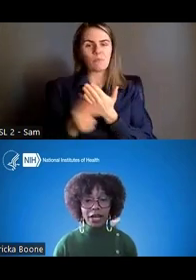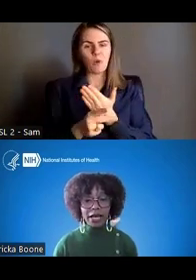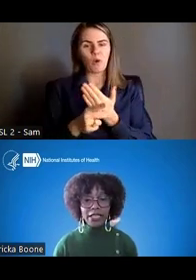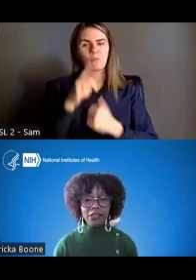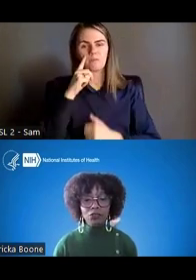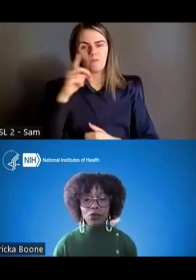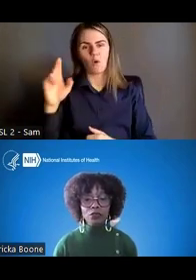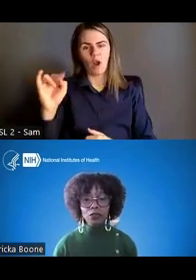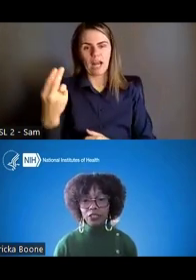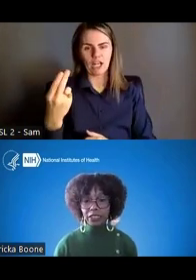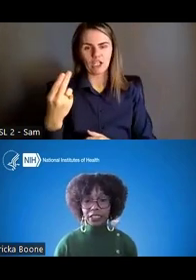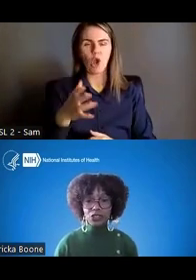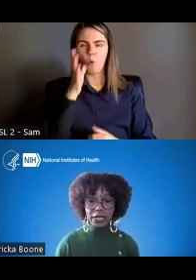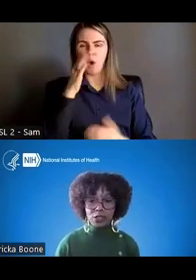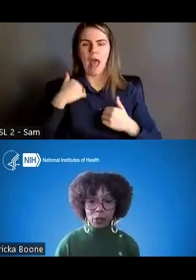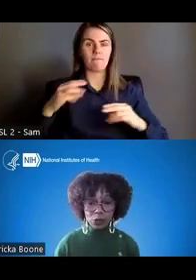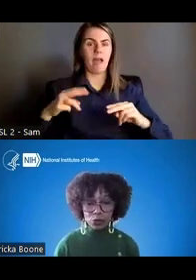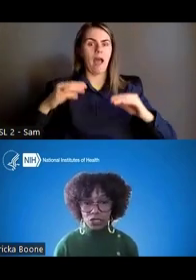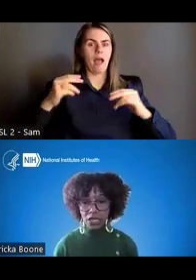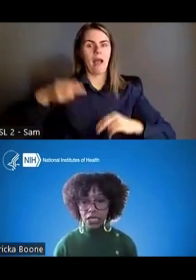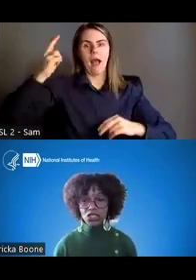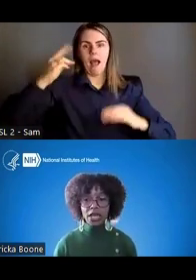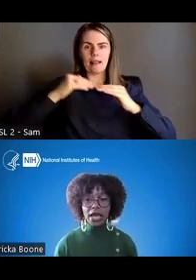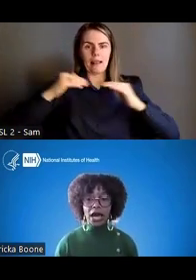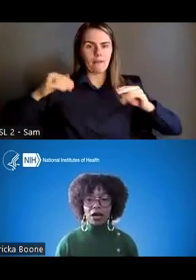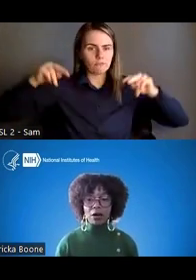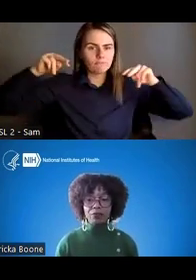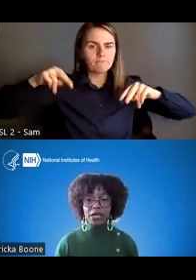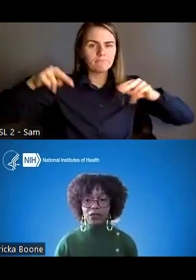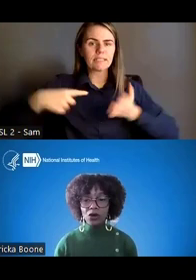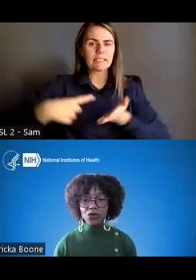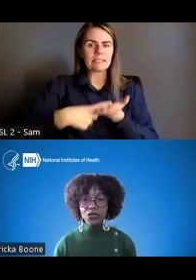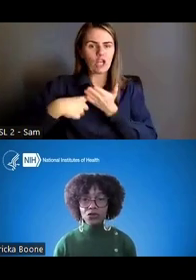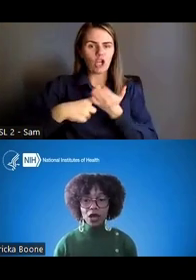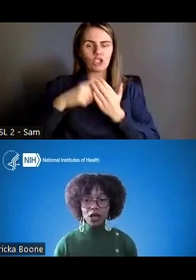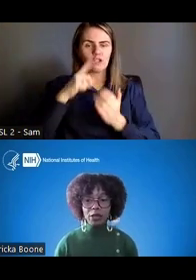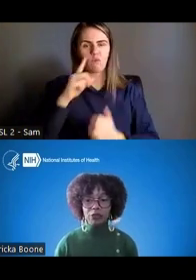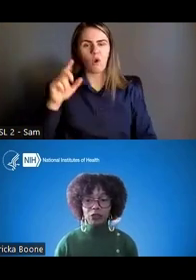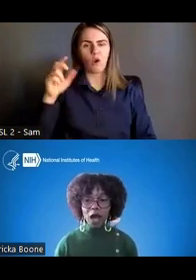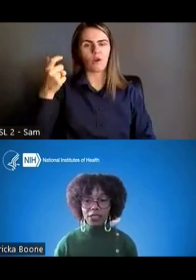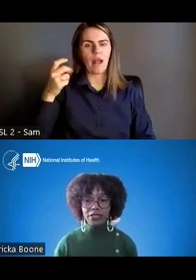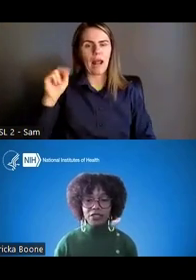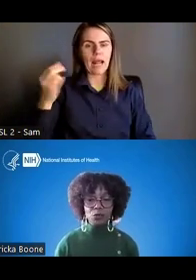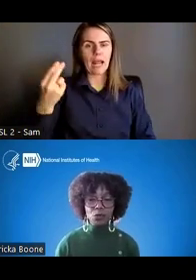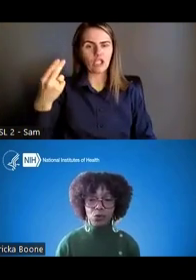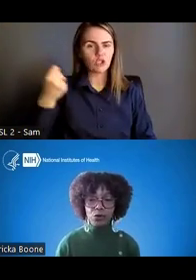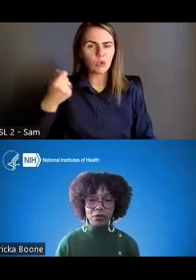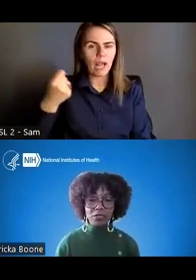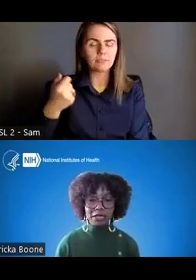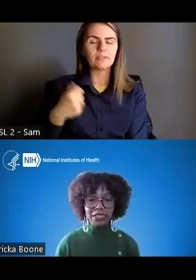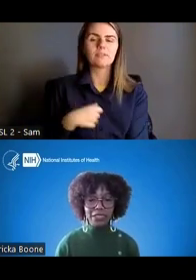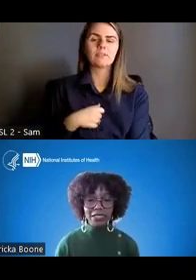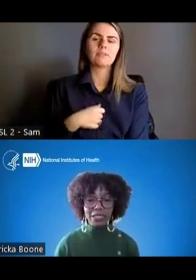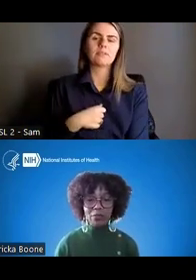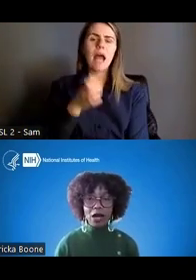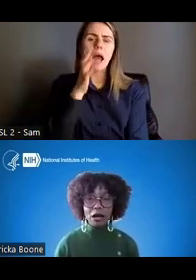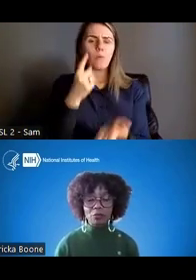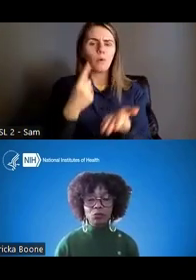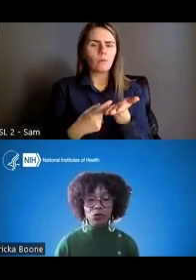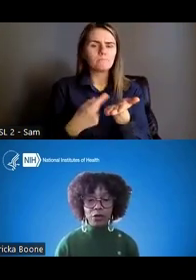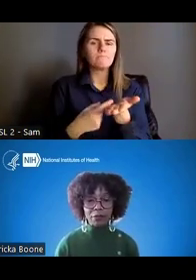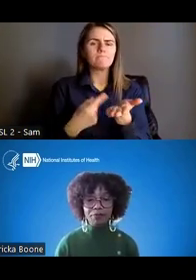going to give a high-level overview of NIH grants by career stage, and also talk about a few policies and programs like the